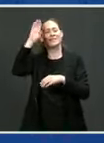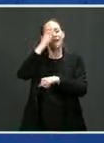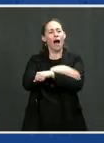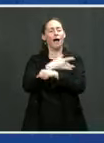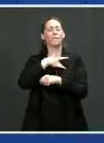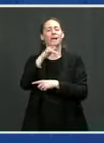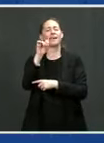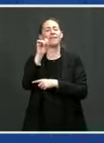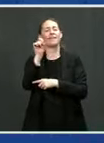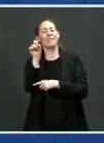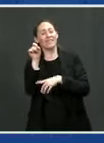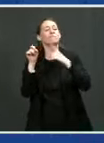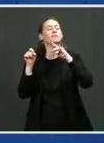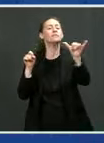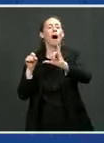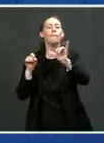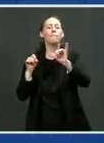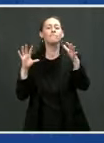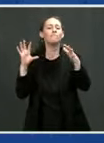it's going to bring back the memory.